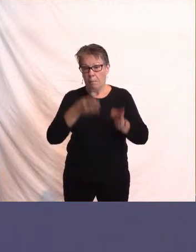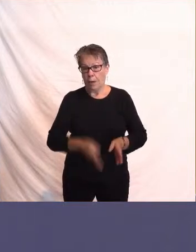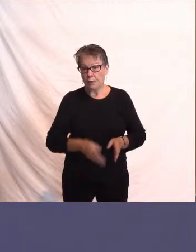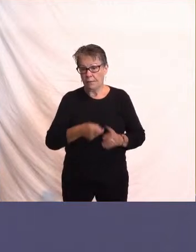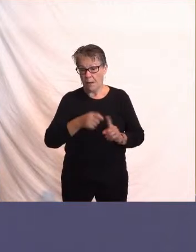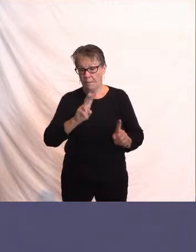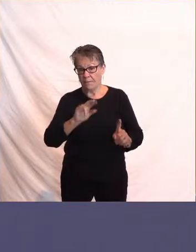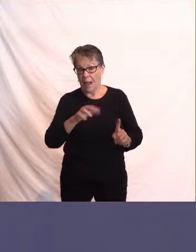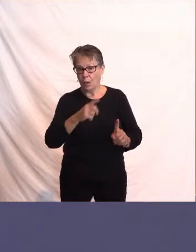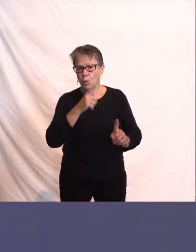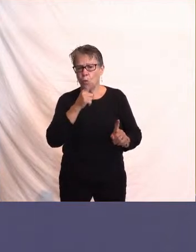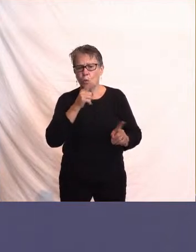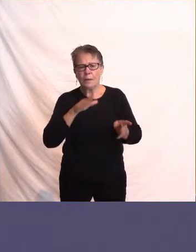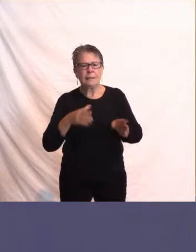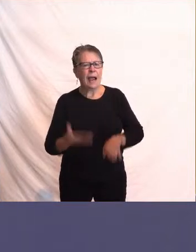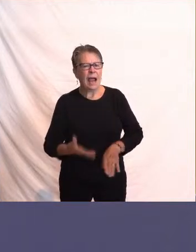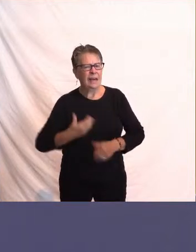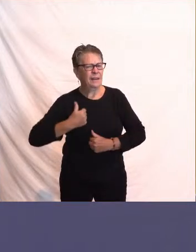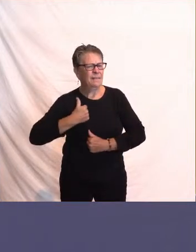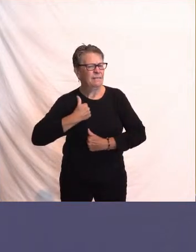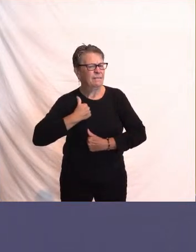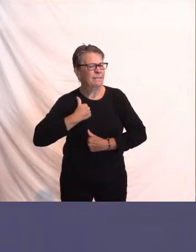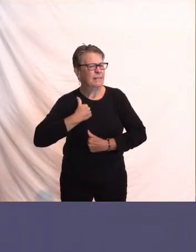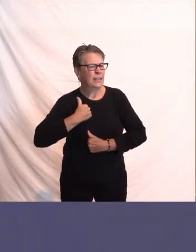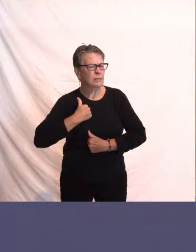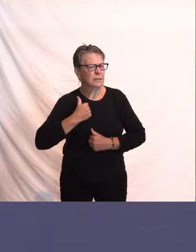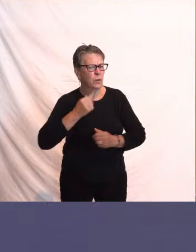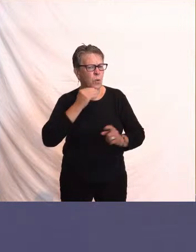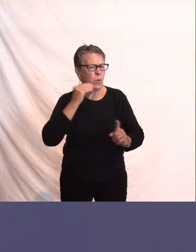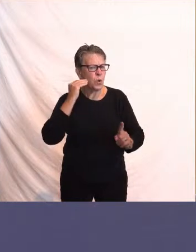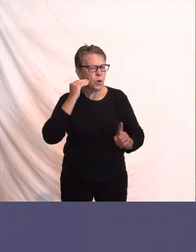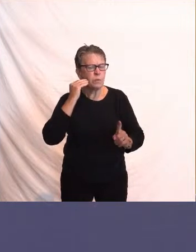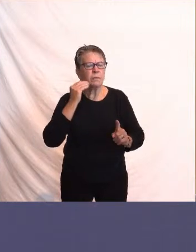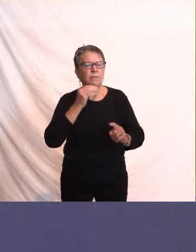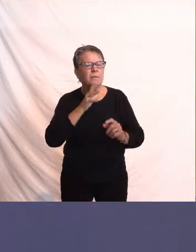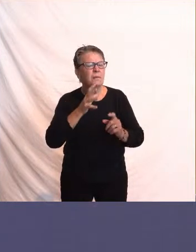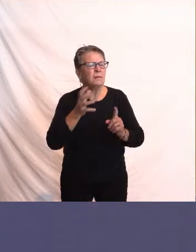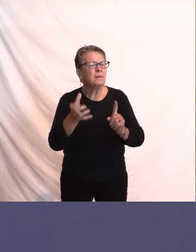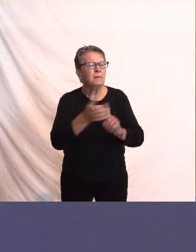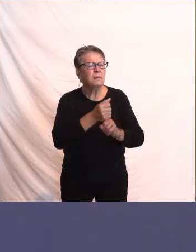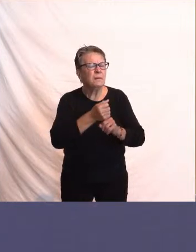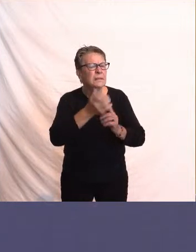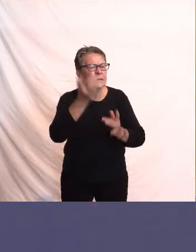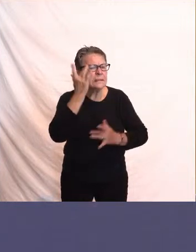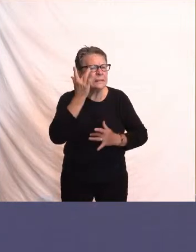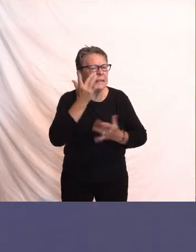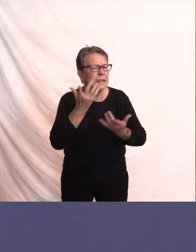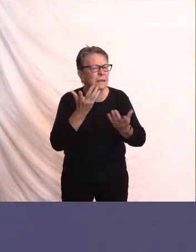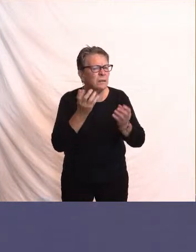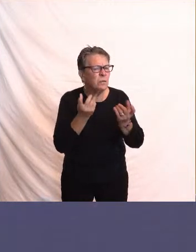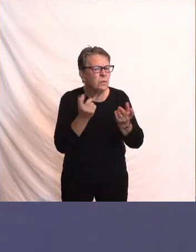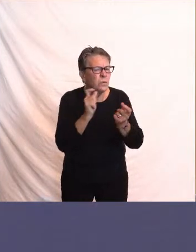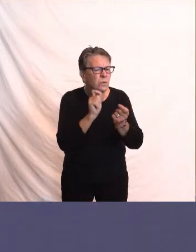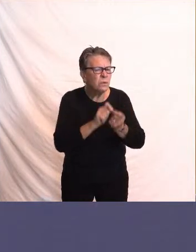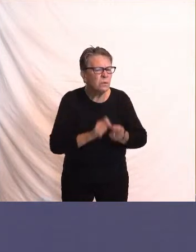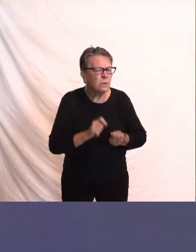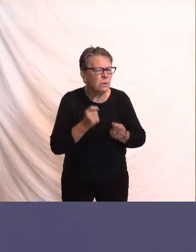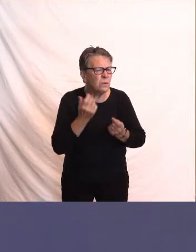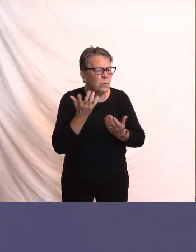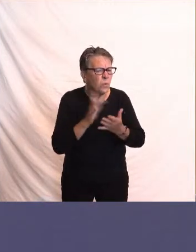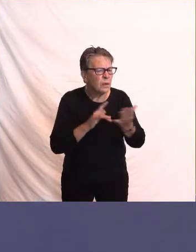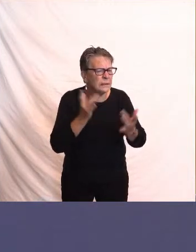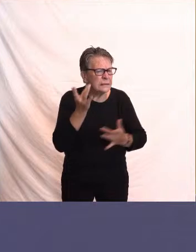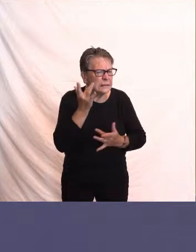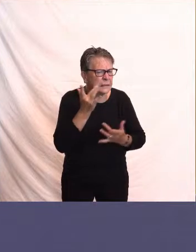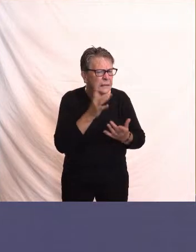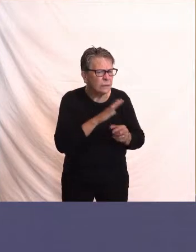veterans' homes as part of the probable death number, or has there been any work done to try and have those deaths marked down as confirmed? California